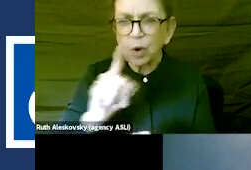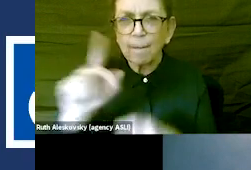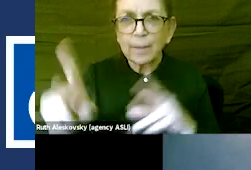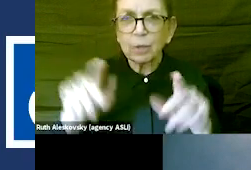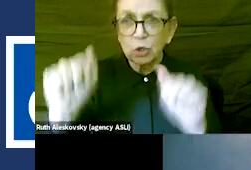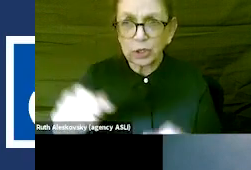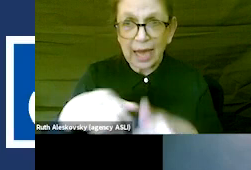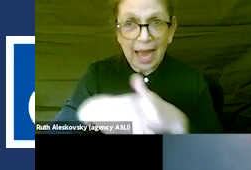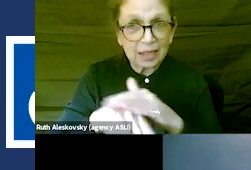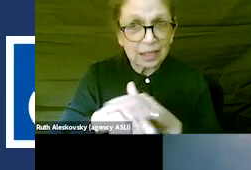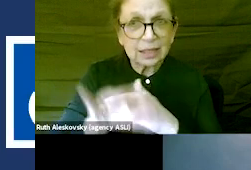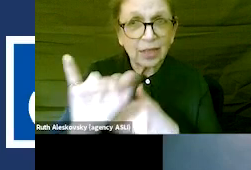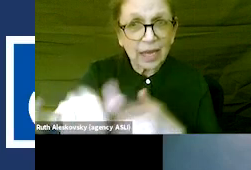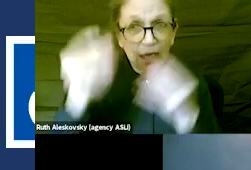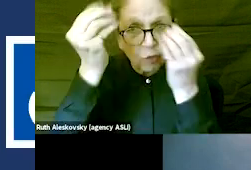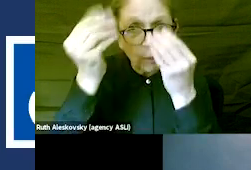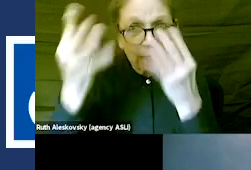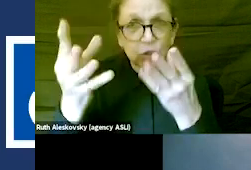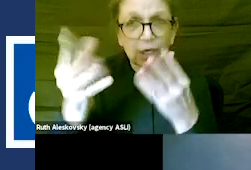by everybody.